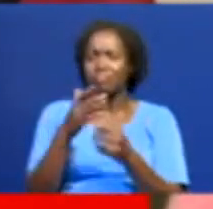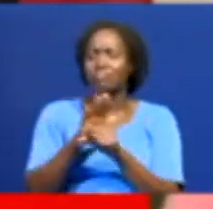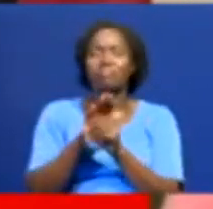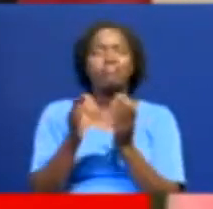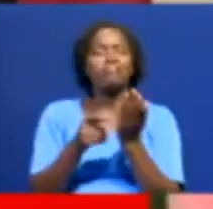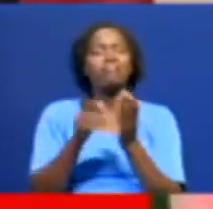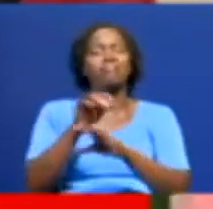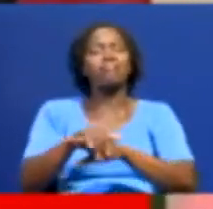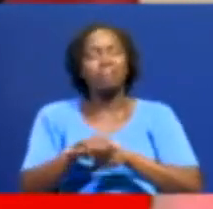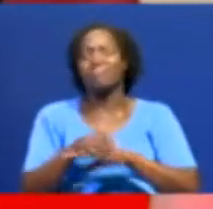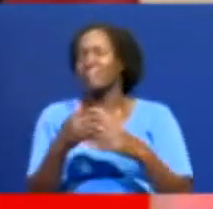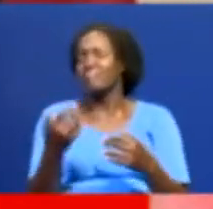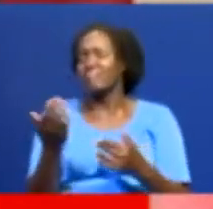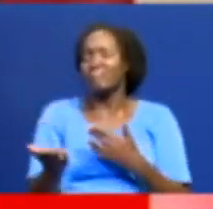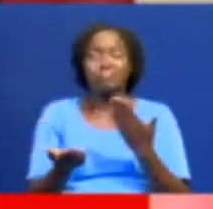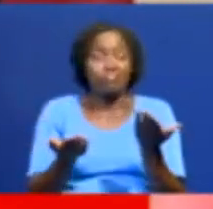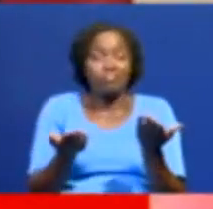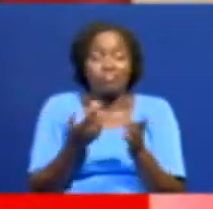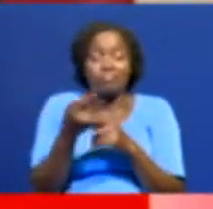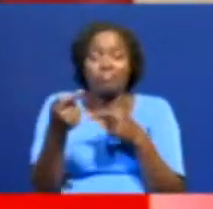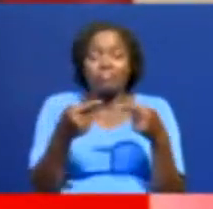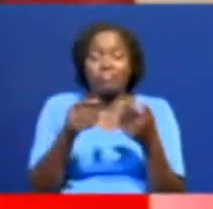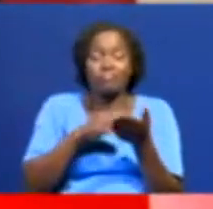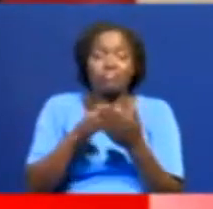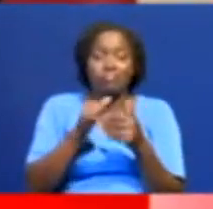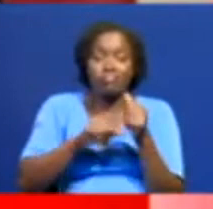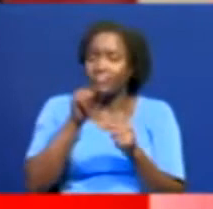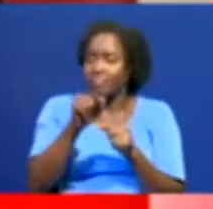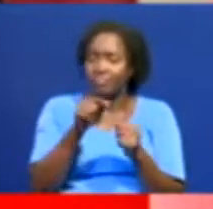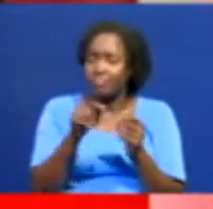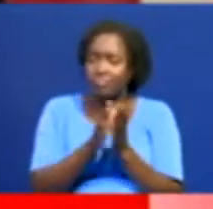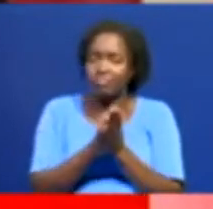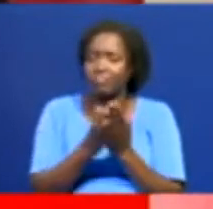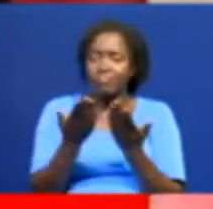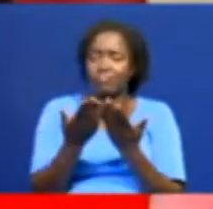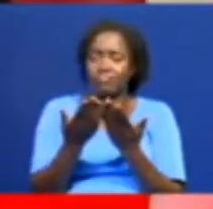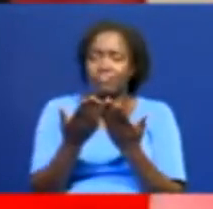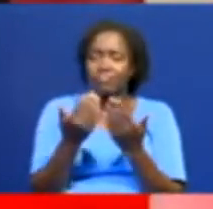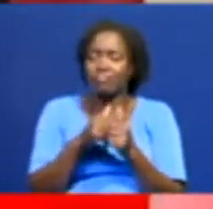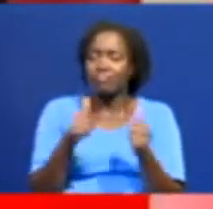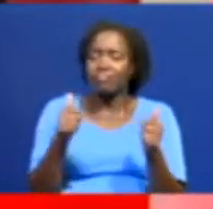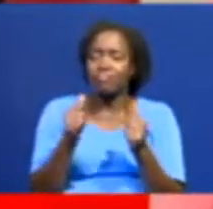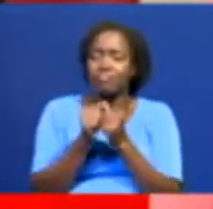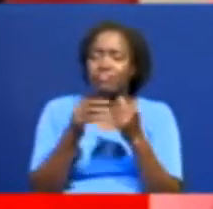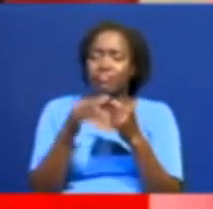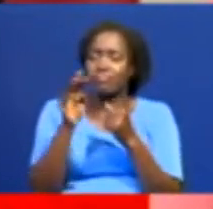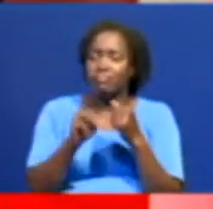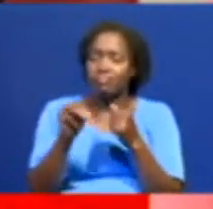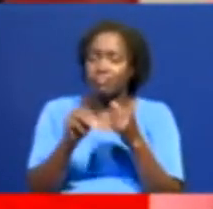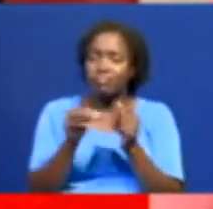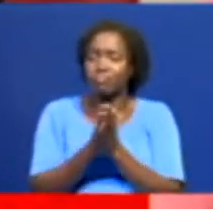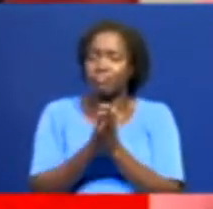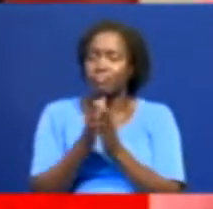kizungu here and there, but in short, that's what the fund is all about. Mm-hmm. It's an offtake. 18 billion, for them, they will build